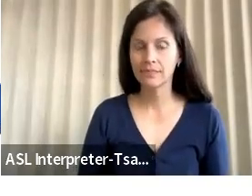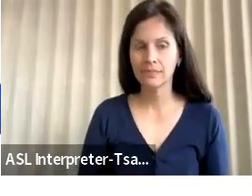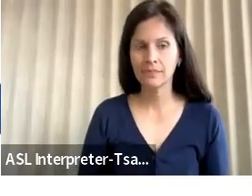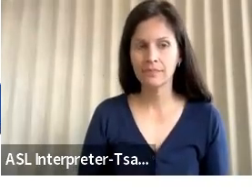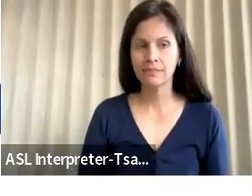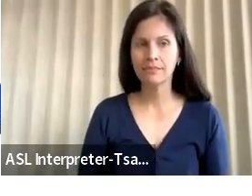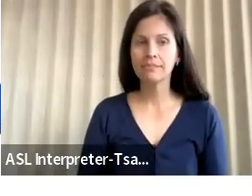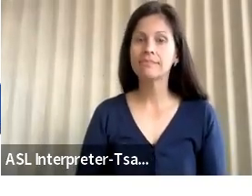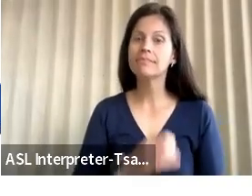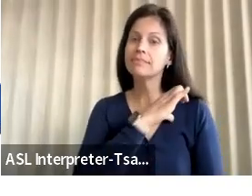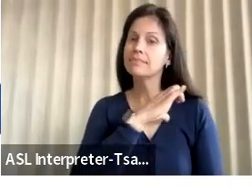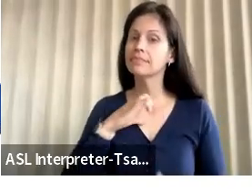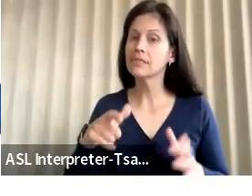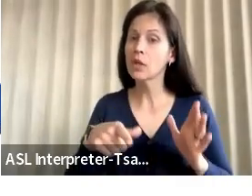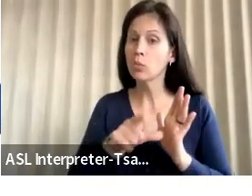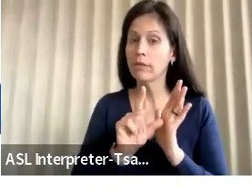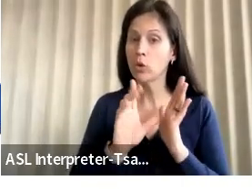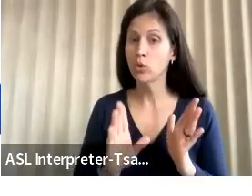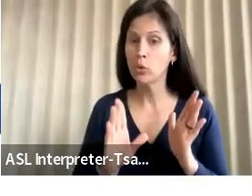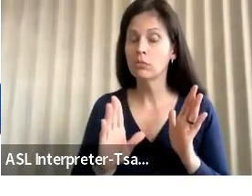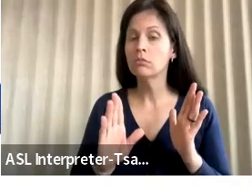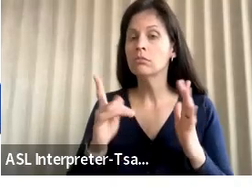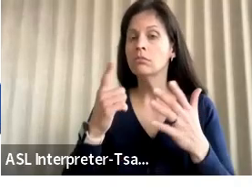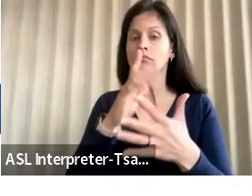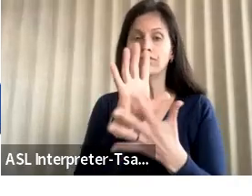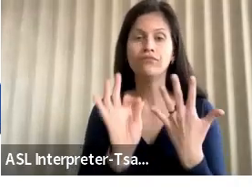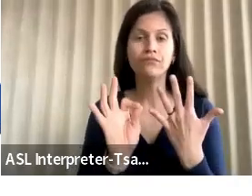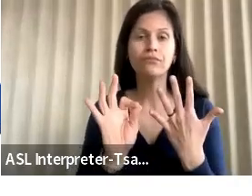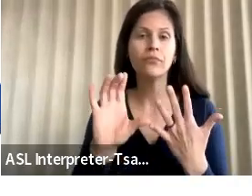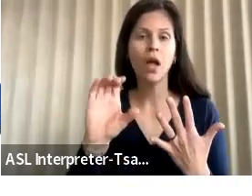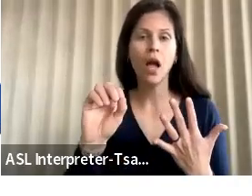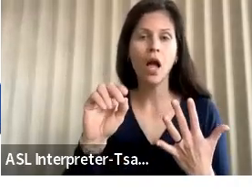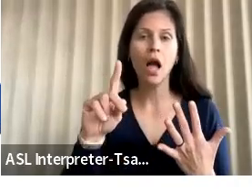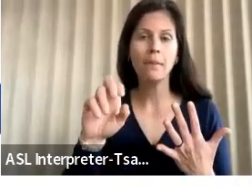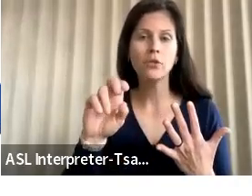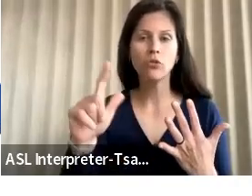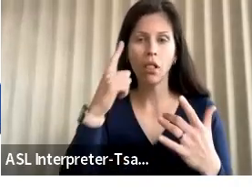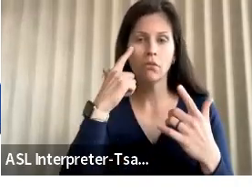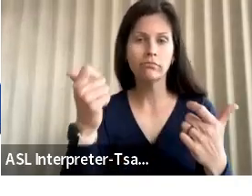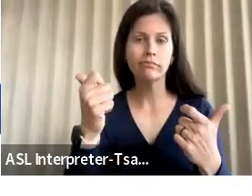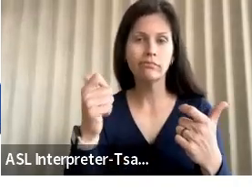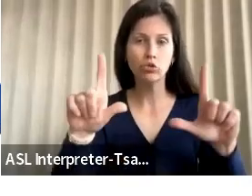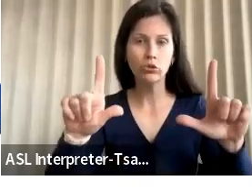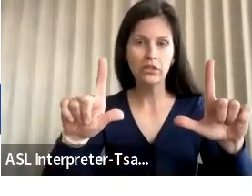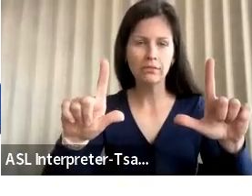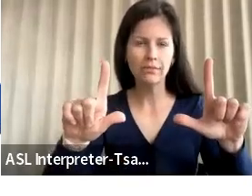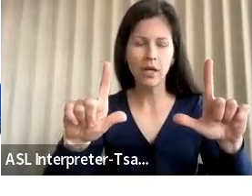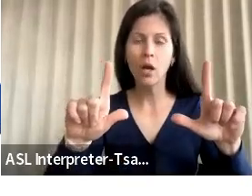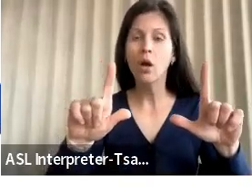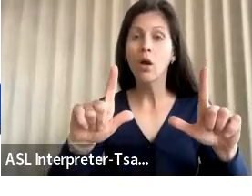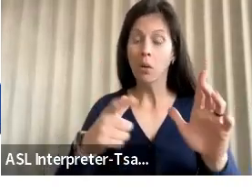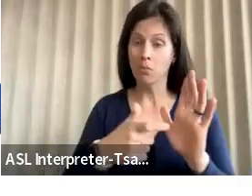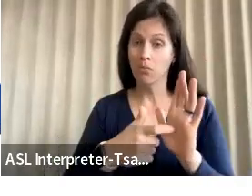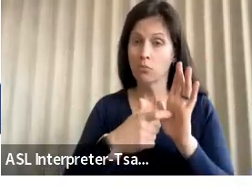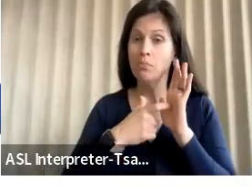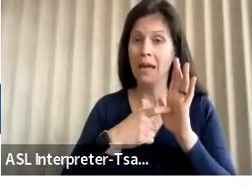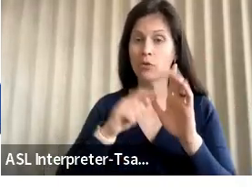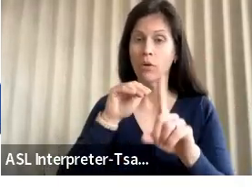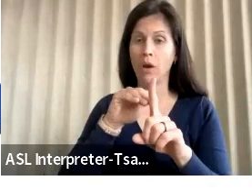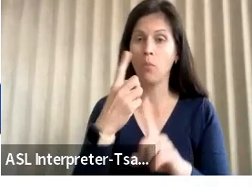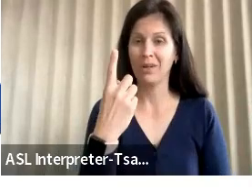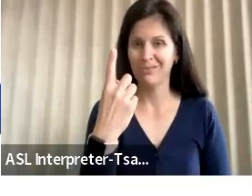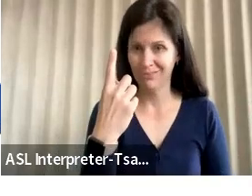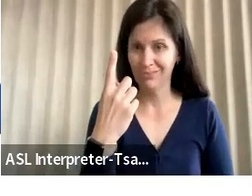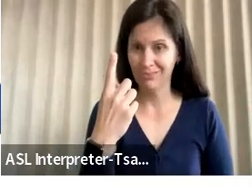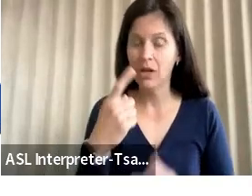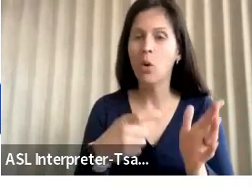The Commissioner's review is an optional screen and has one mandatory prompt that requires an